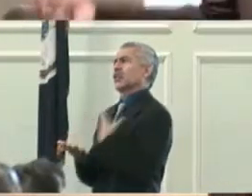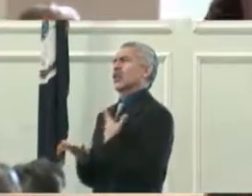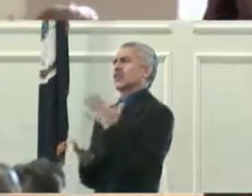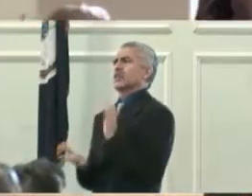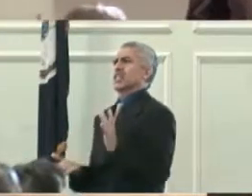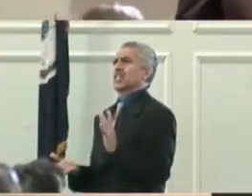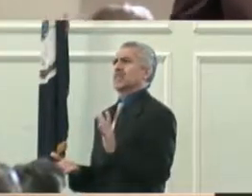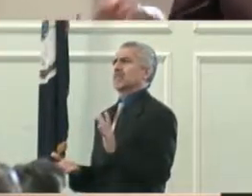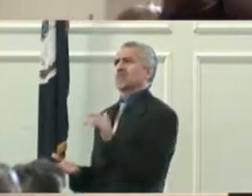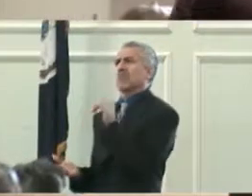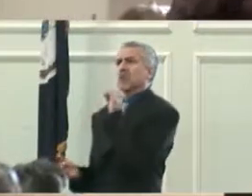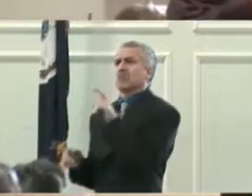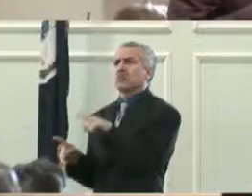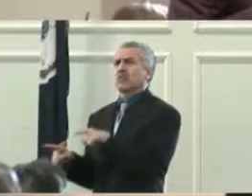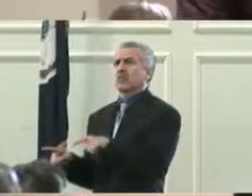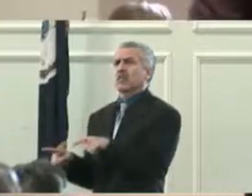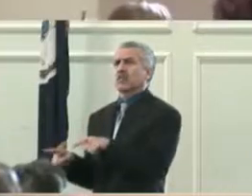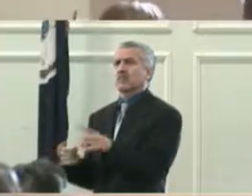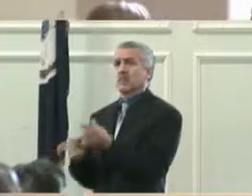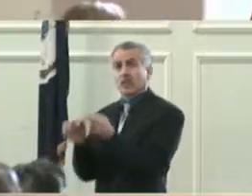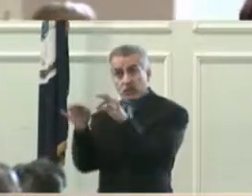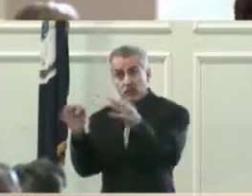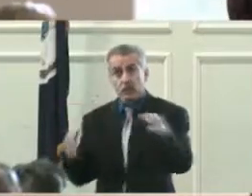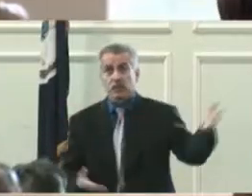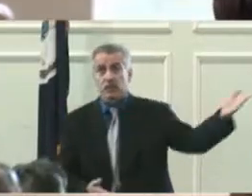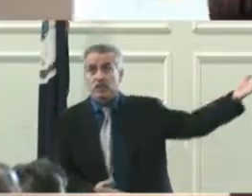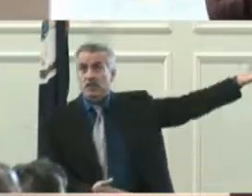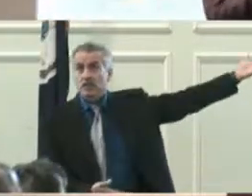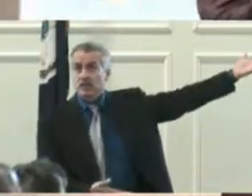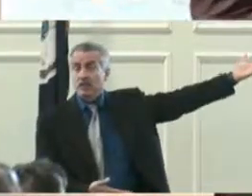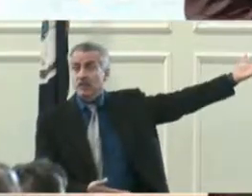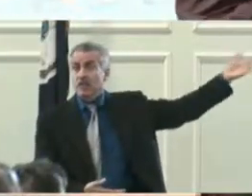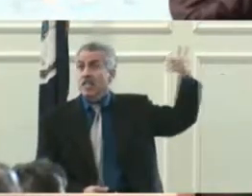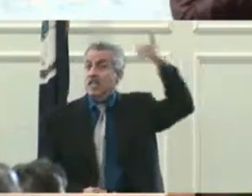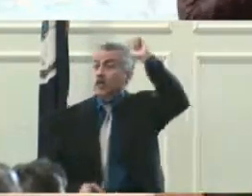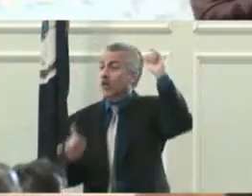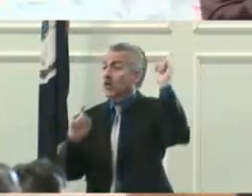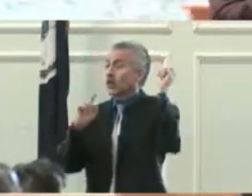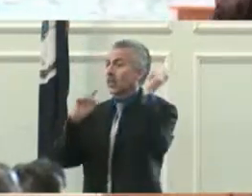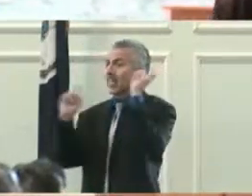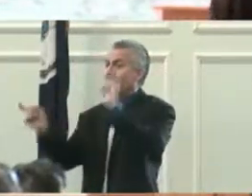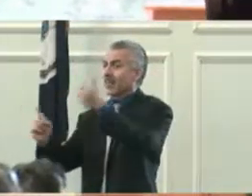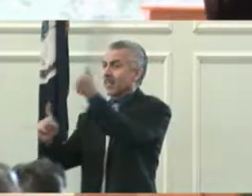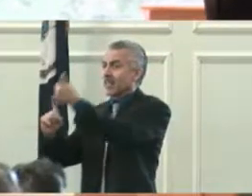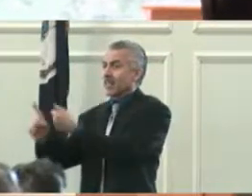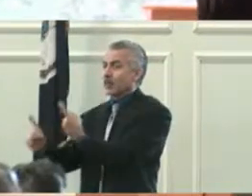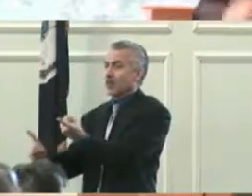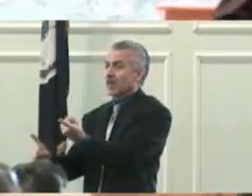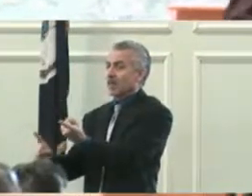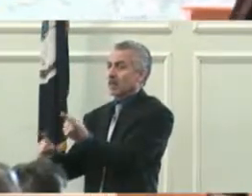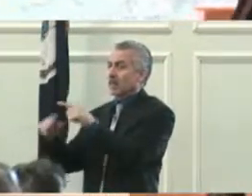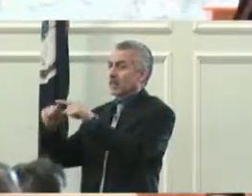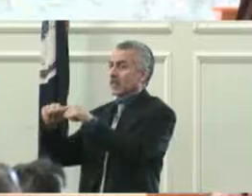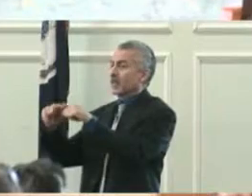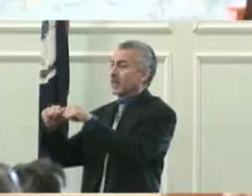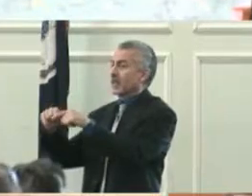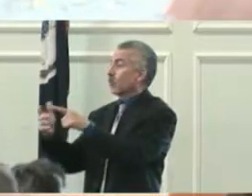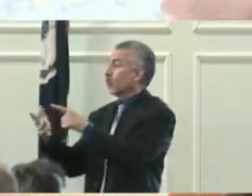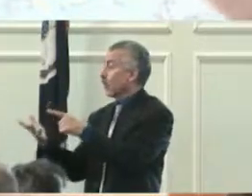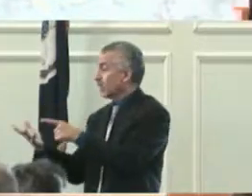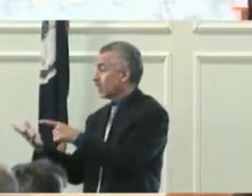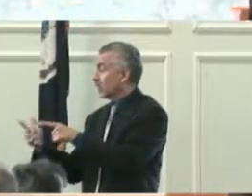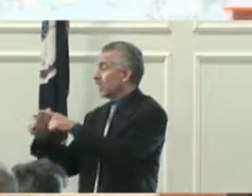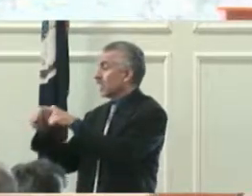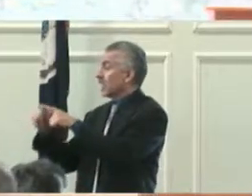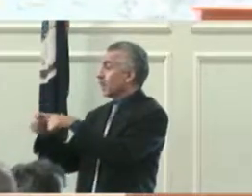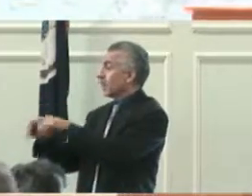to do anything. But according to this verse, he says he's coming to reward each one according to his works. If your